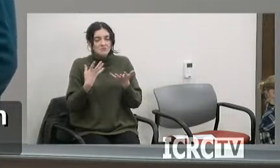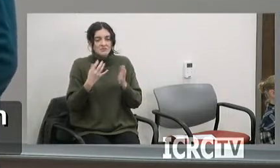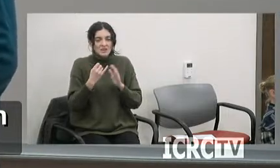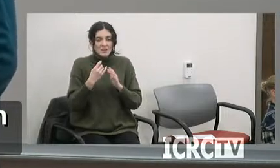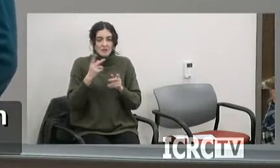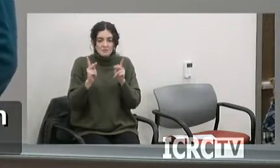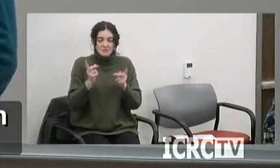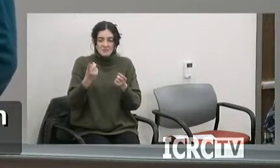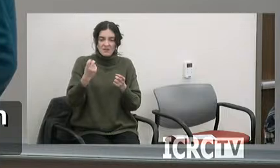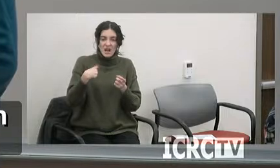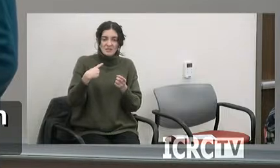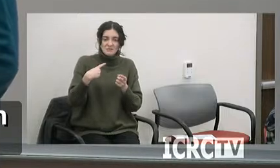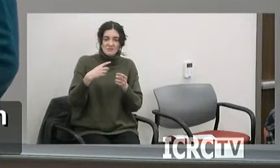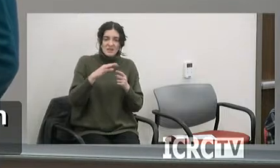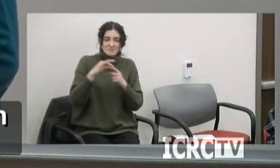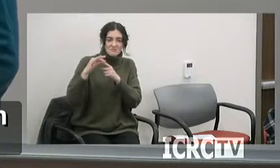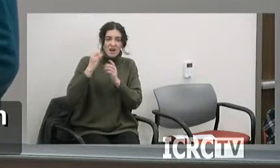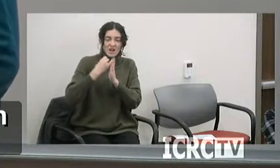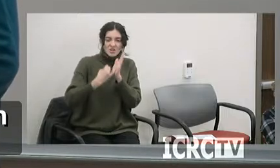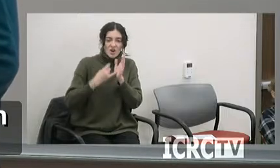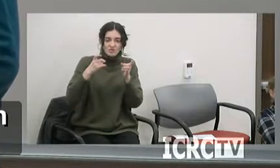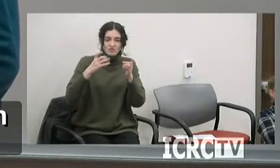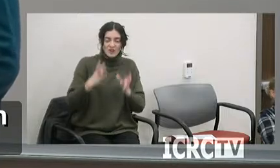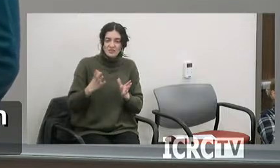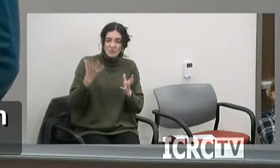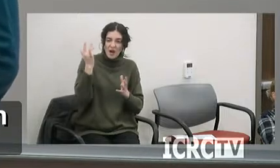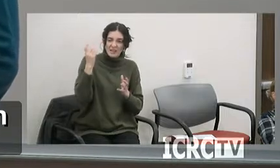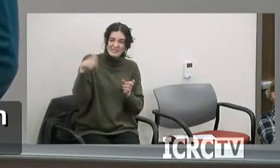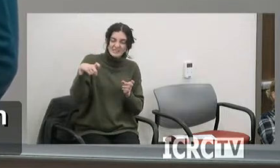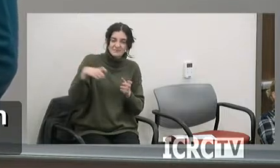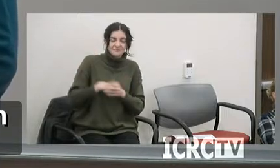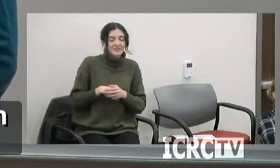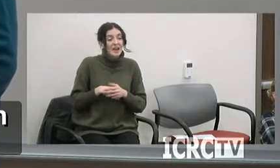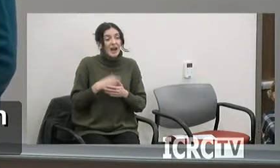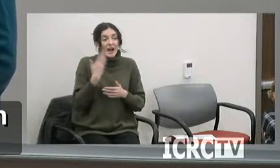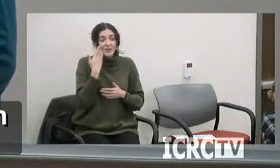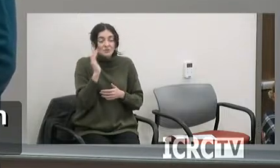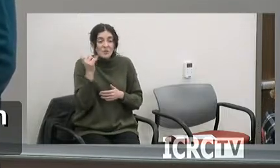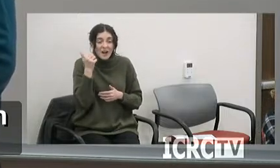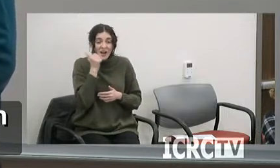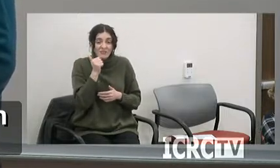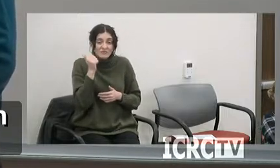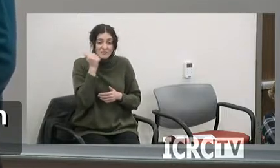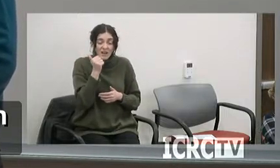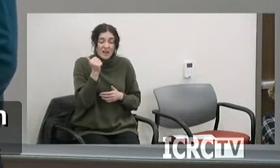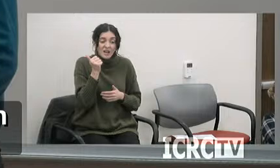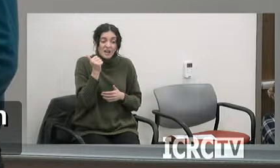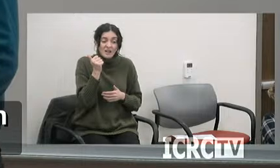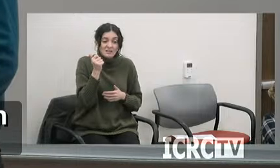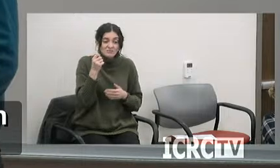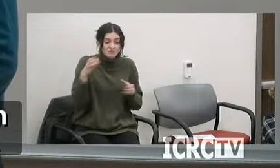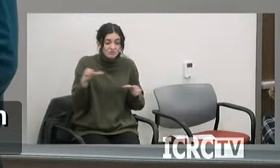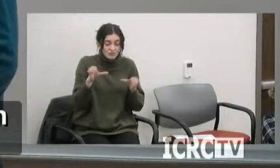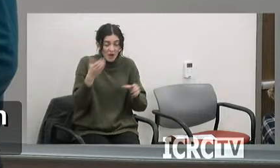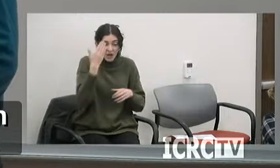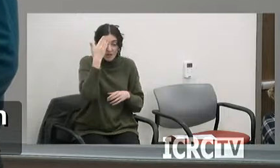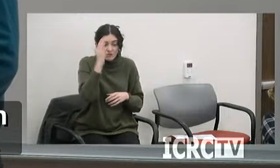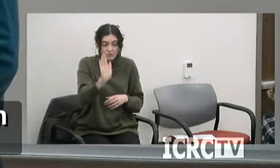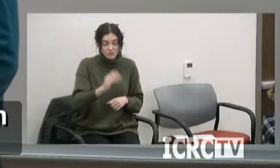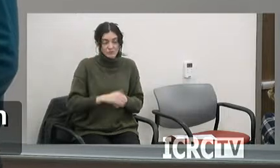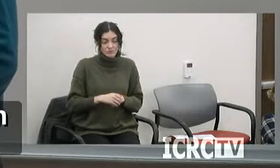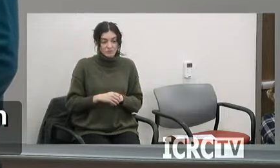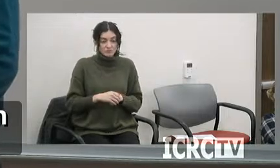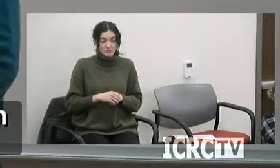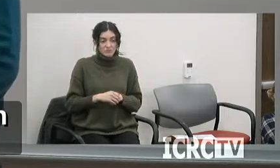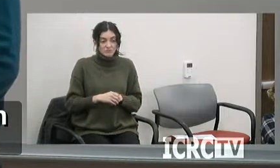I don't know what the daily job duties are, which in my mind means the job is being done right and the individual fine arts staff can focus